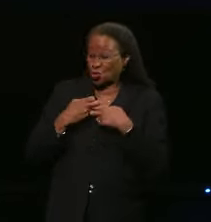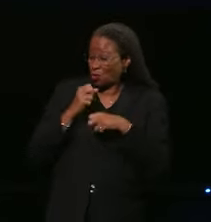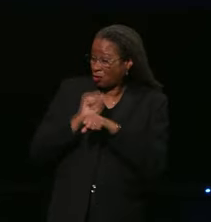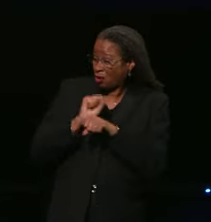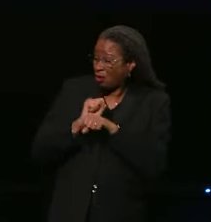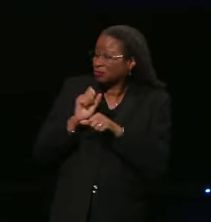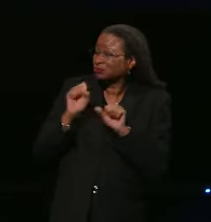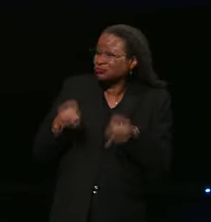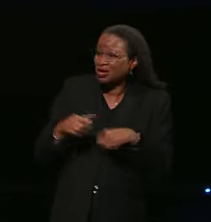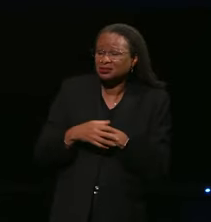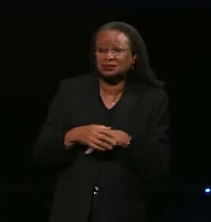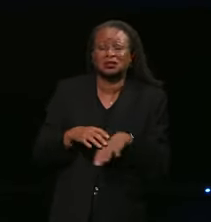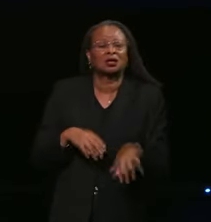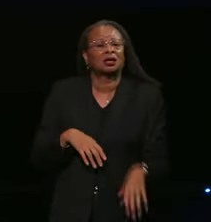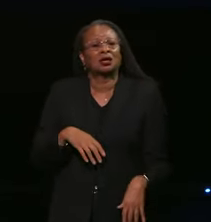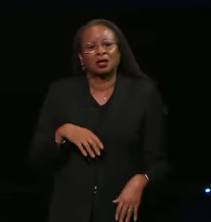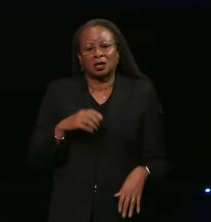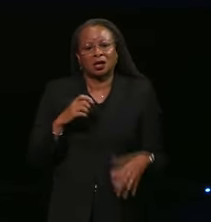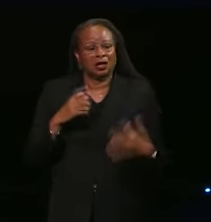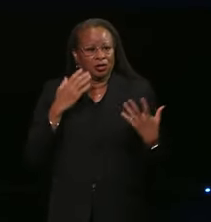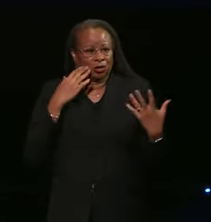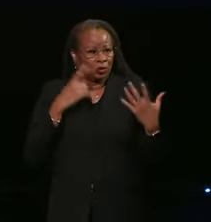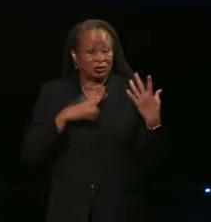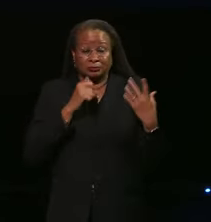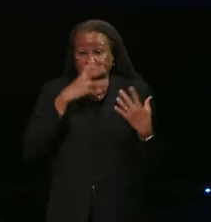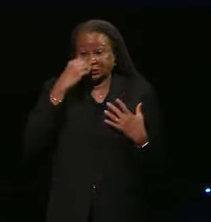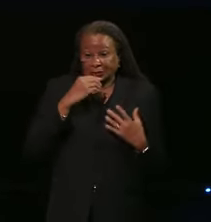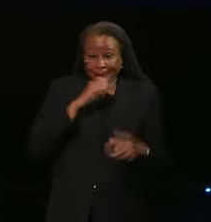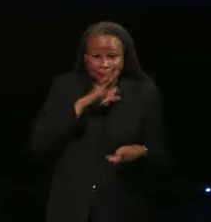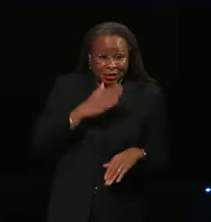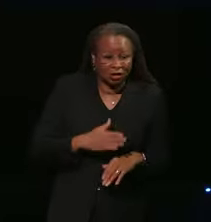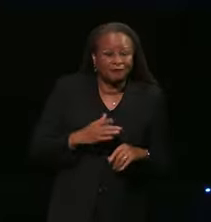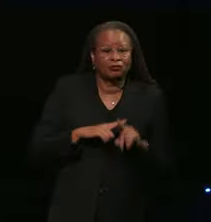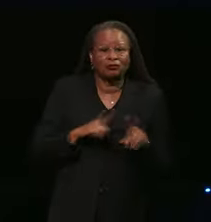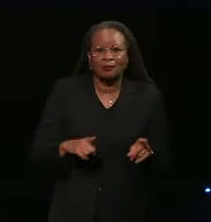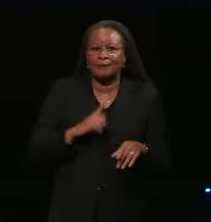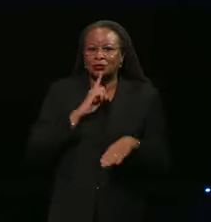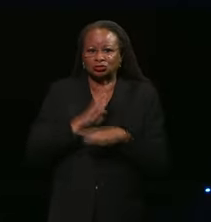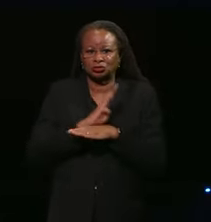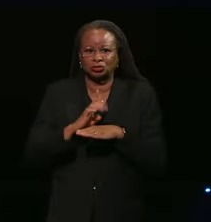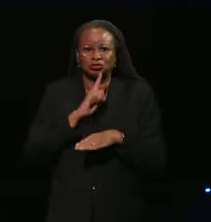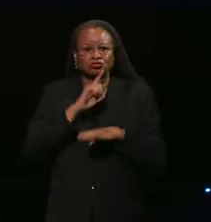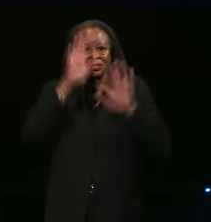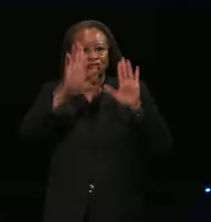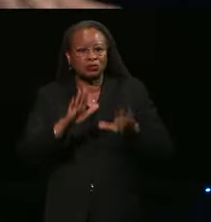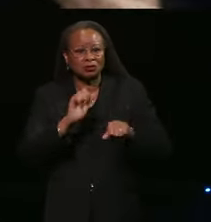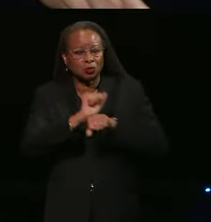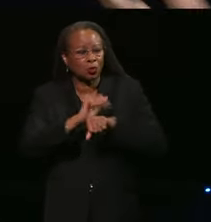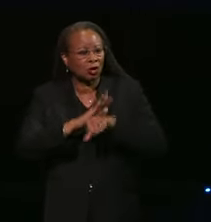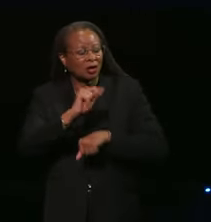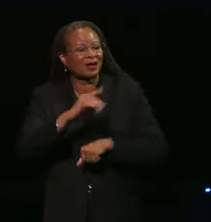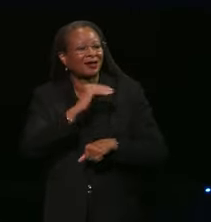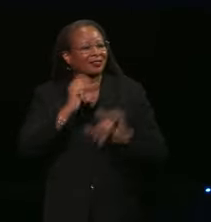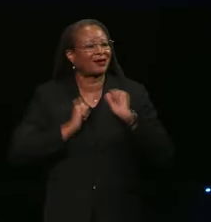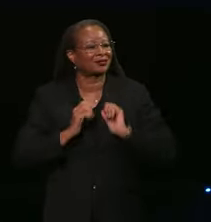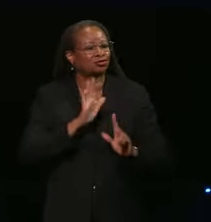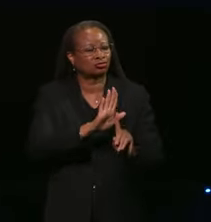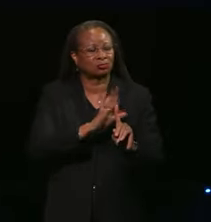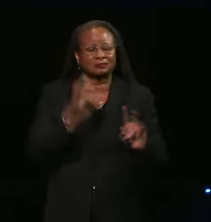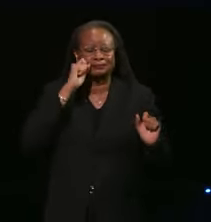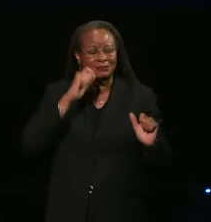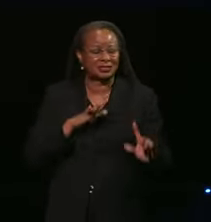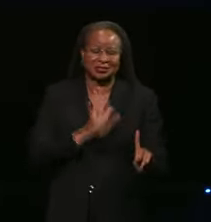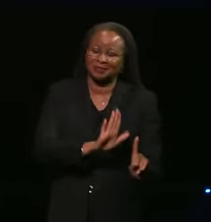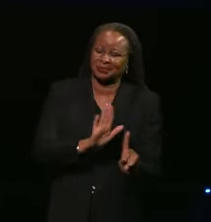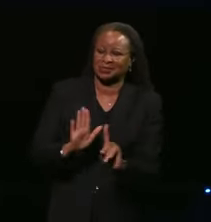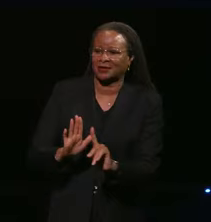and what we were doing, it's like you have no sleep, but it was actually really great to work on it. And the actors were